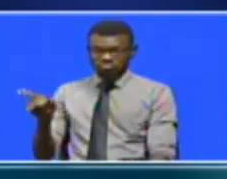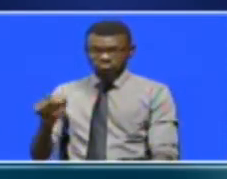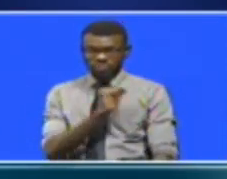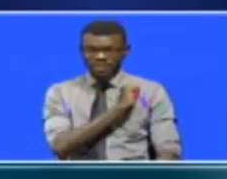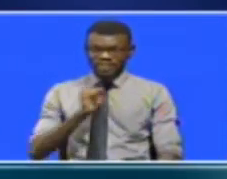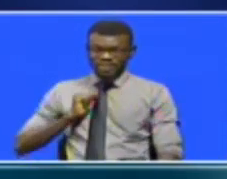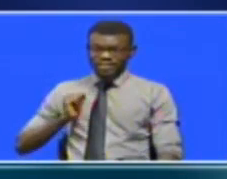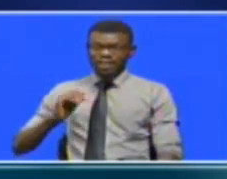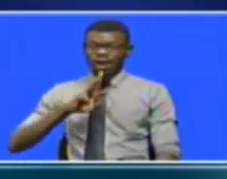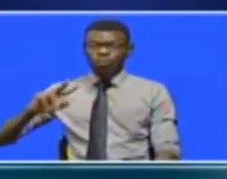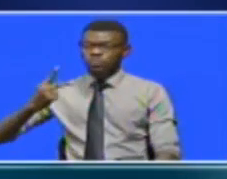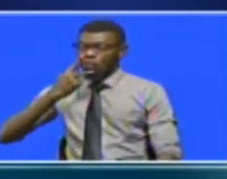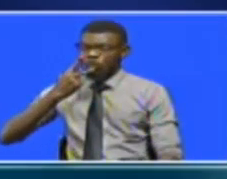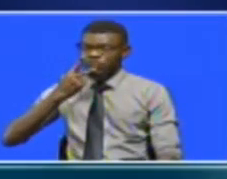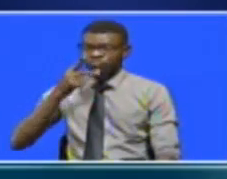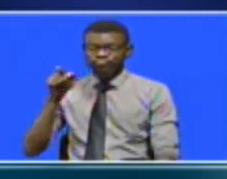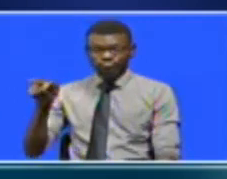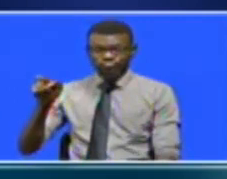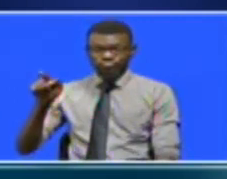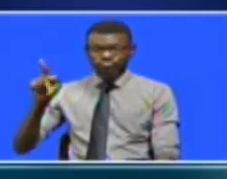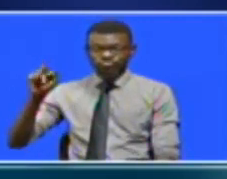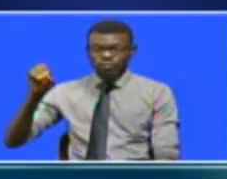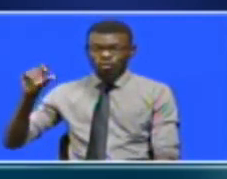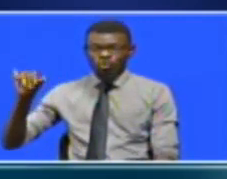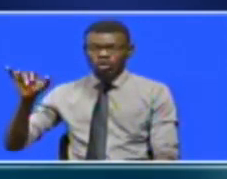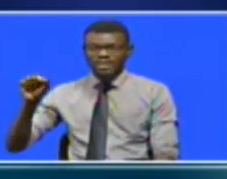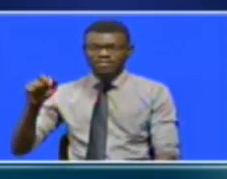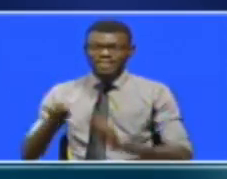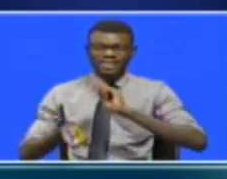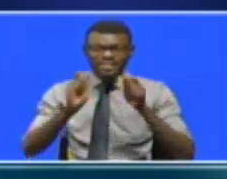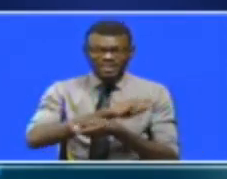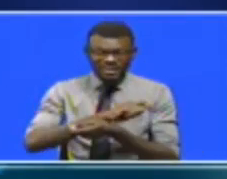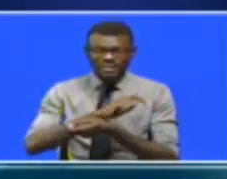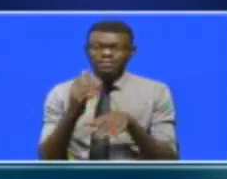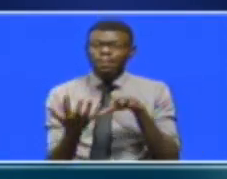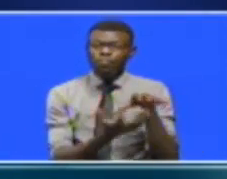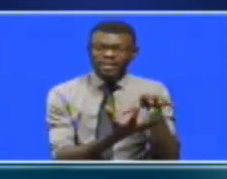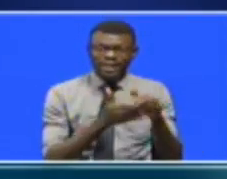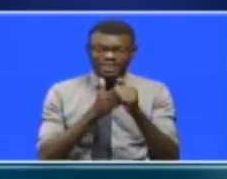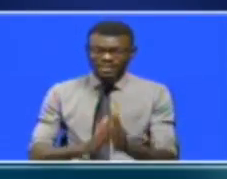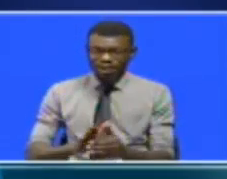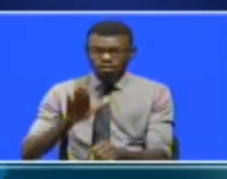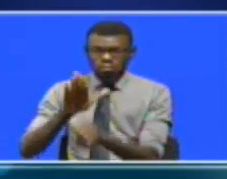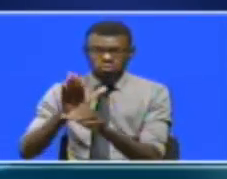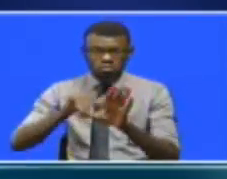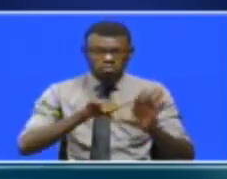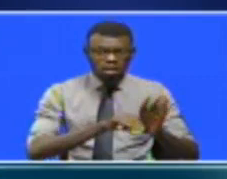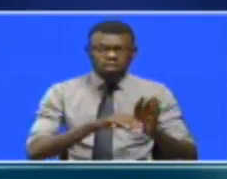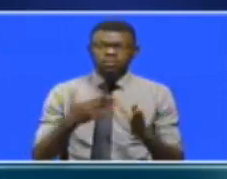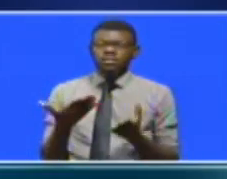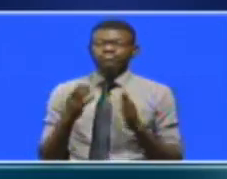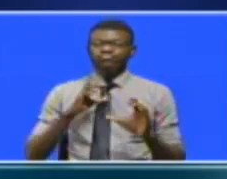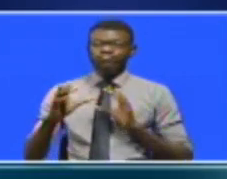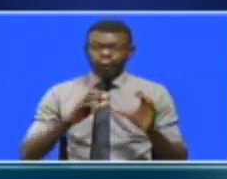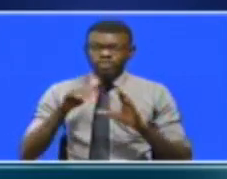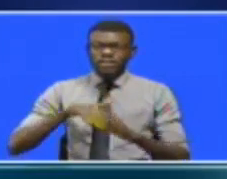Pogisio replacing Elgeyo Marakwet Senator Kipchumba Murkomen as leader of majority. In his communication to the House, Lusaka said